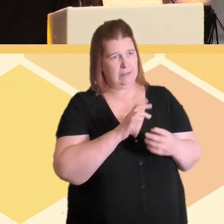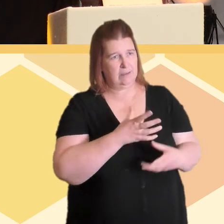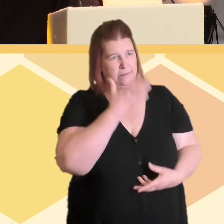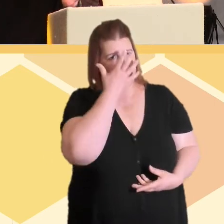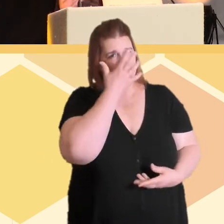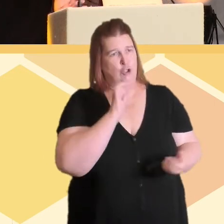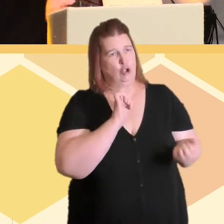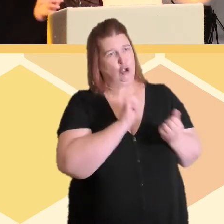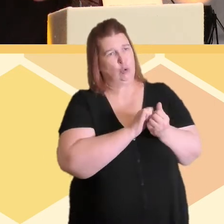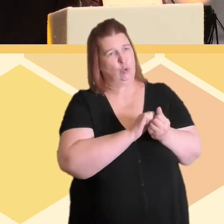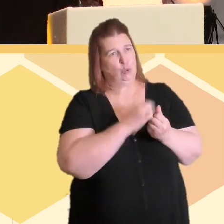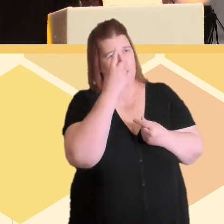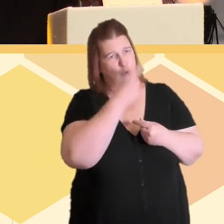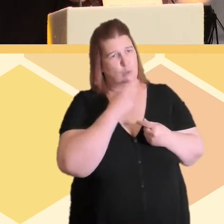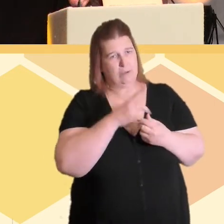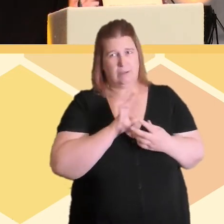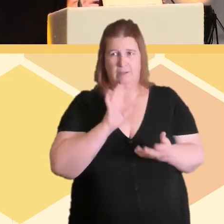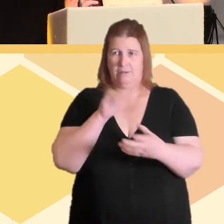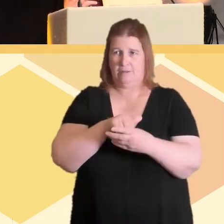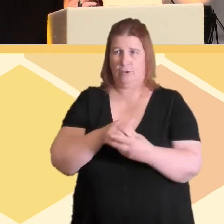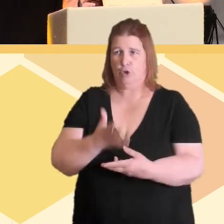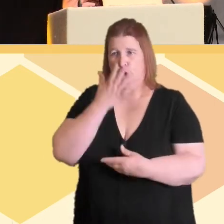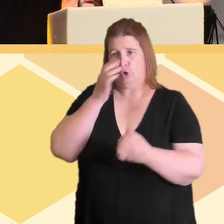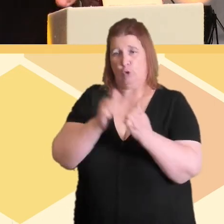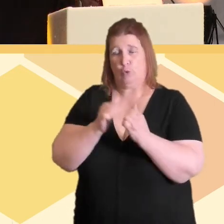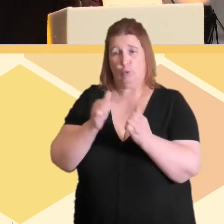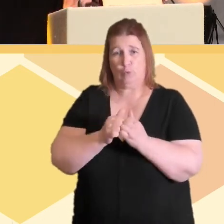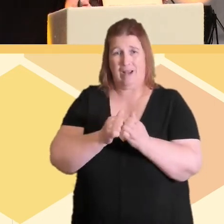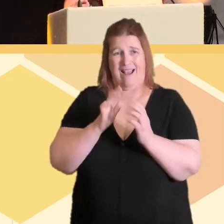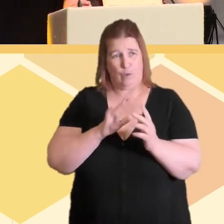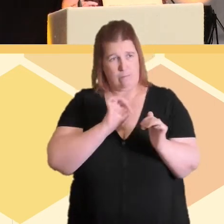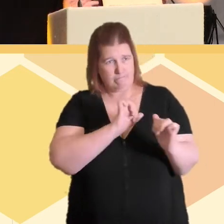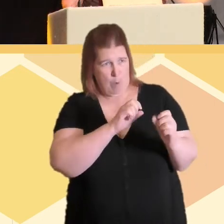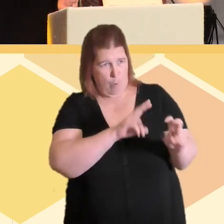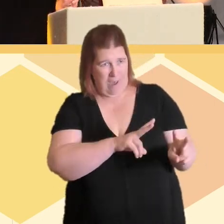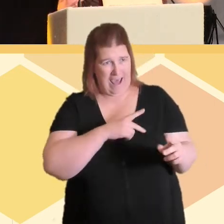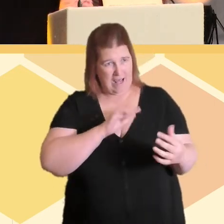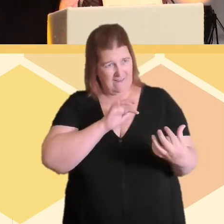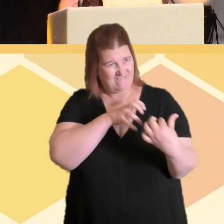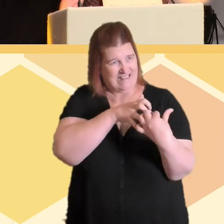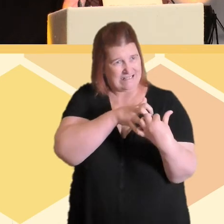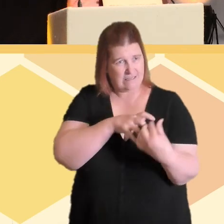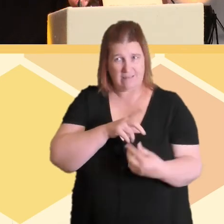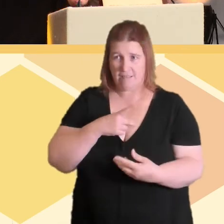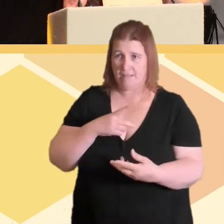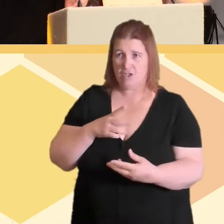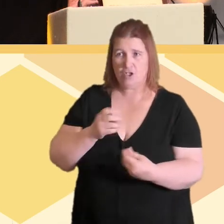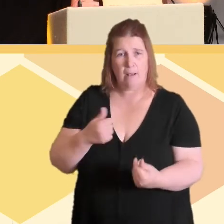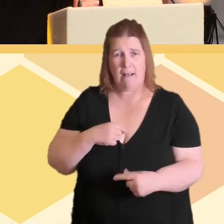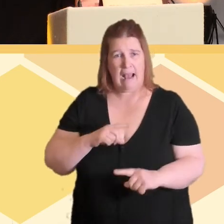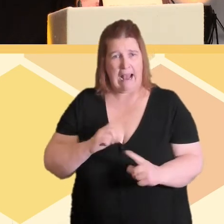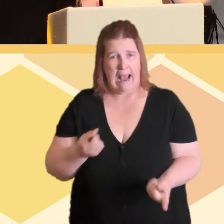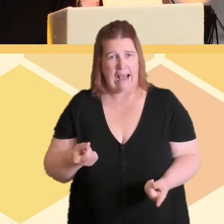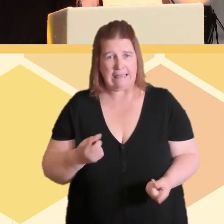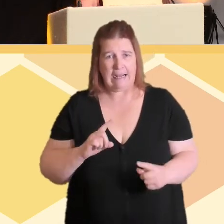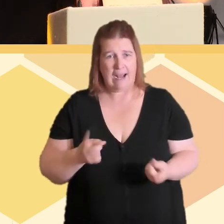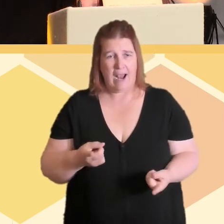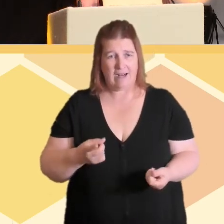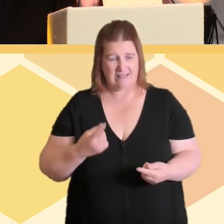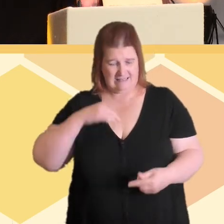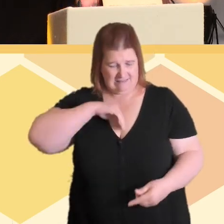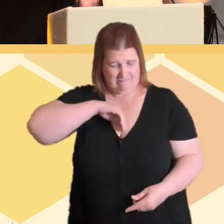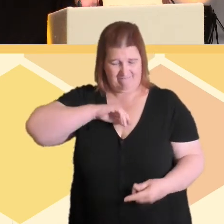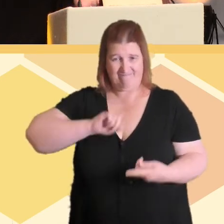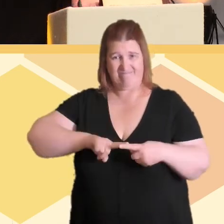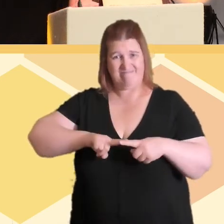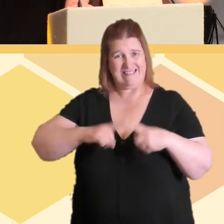effectively, it's necessary to pick up on social cues. But some people can't do this easily. They are socially disabled.